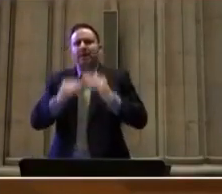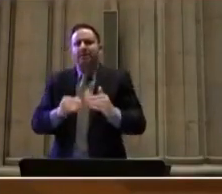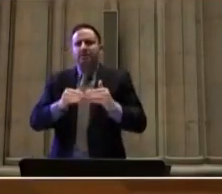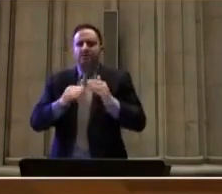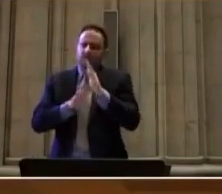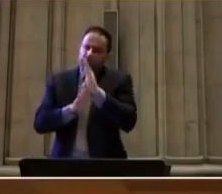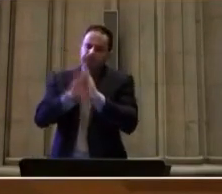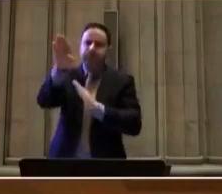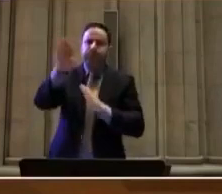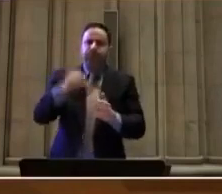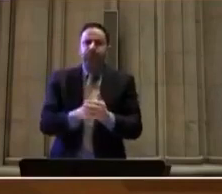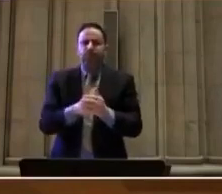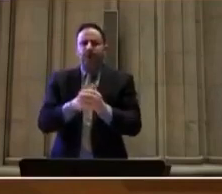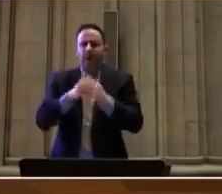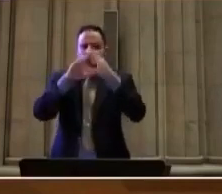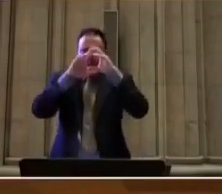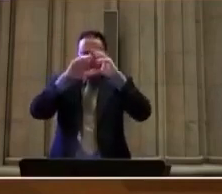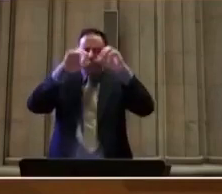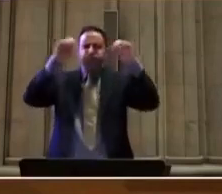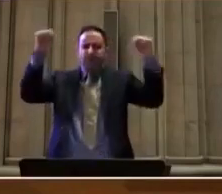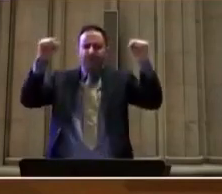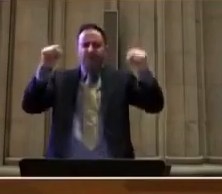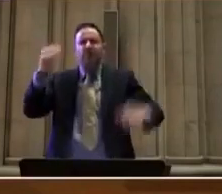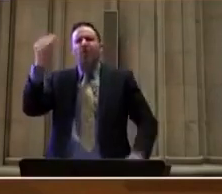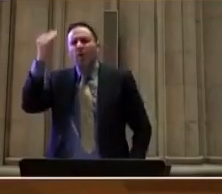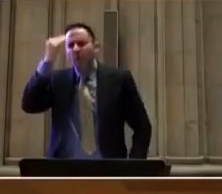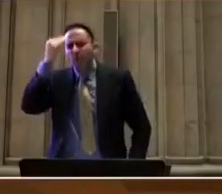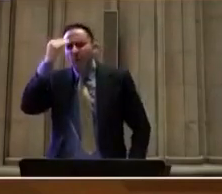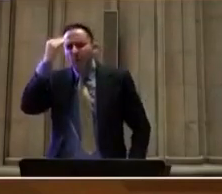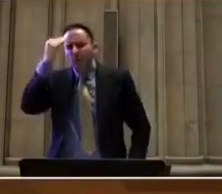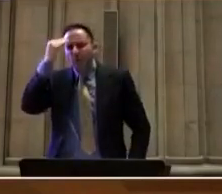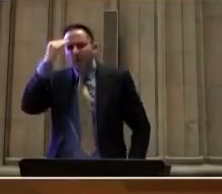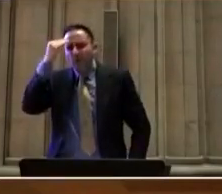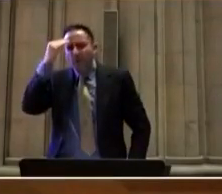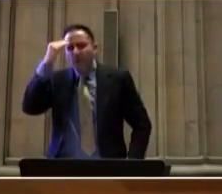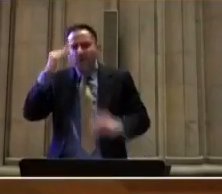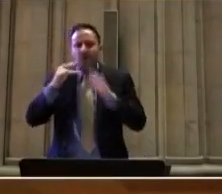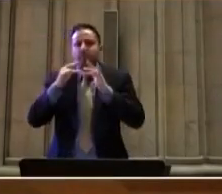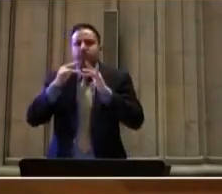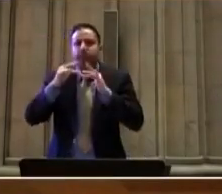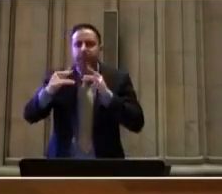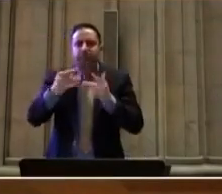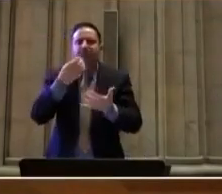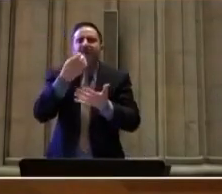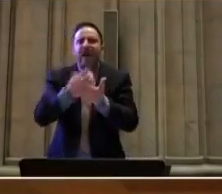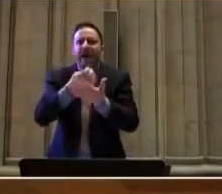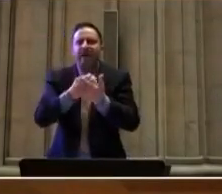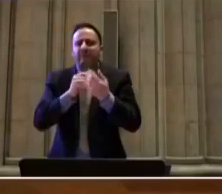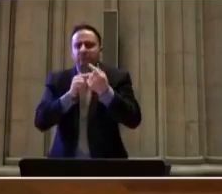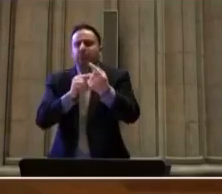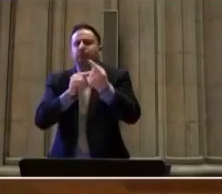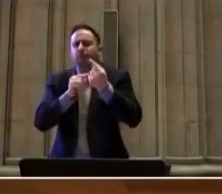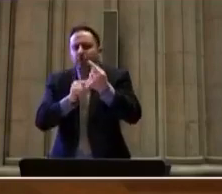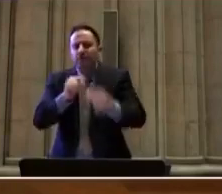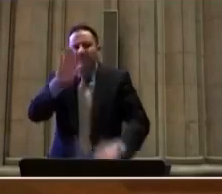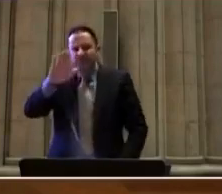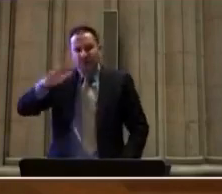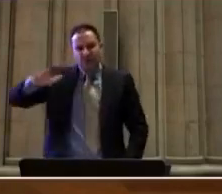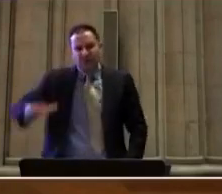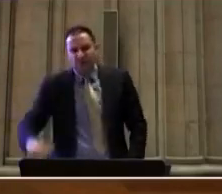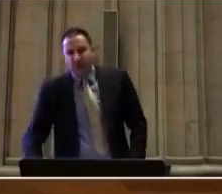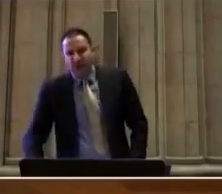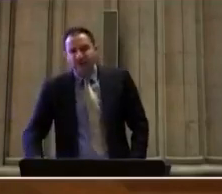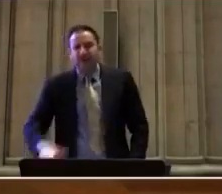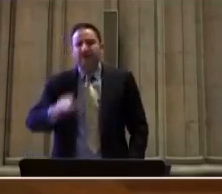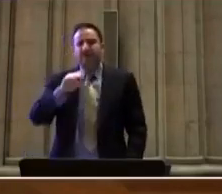Mr. President, you have known the breach of economic struggle in your childhood and the breach of a broken heart.